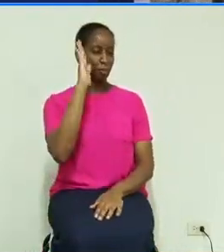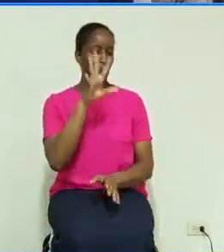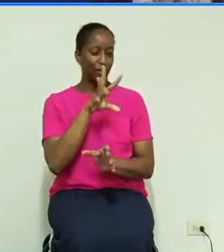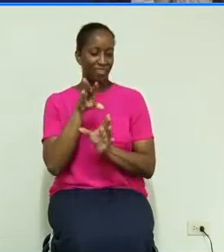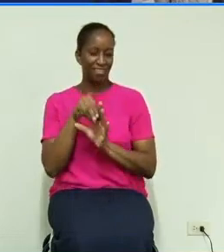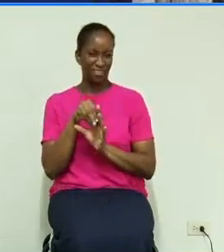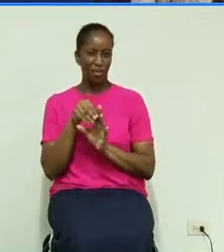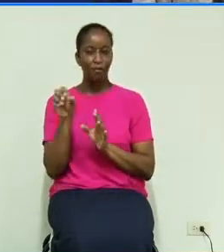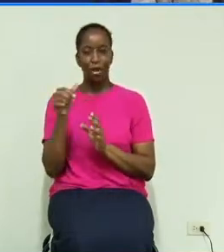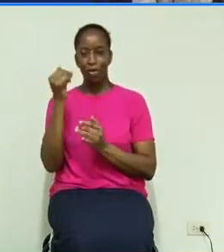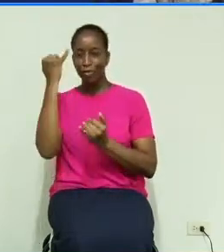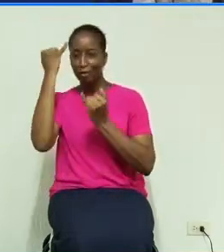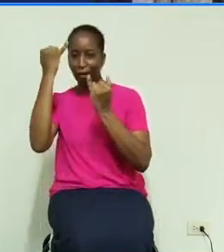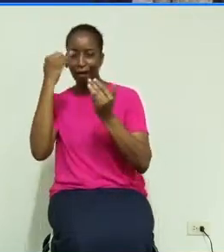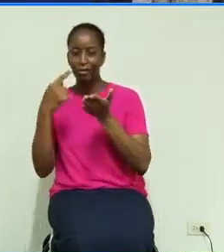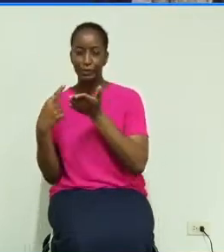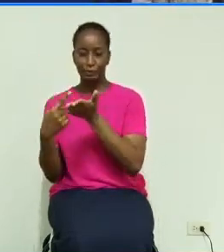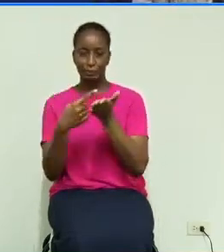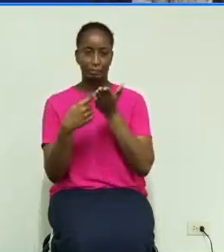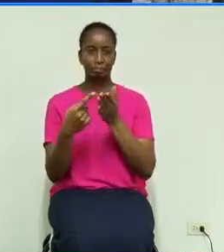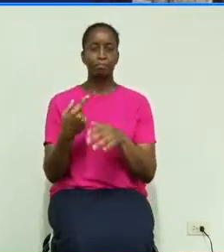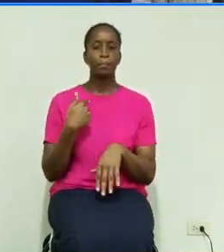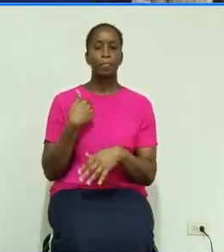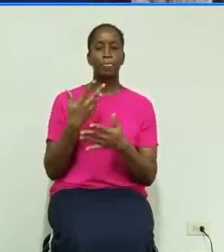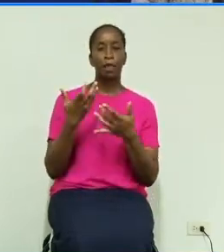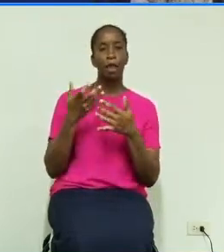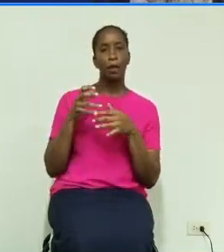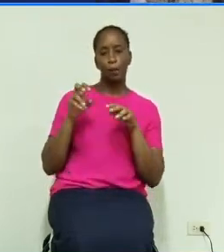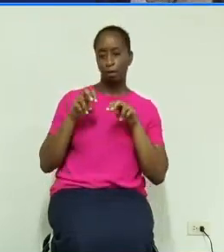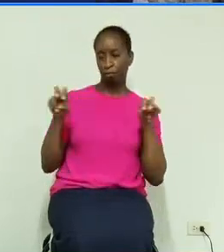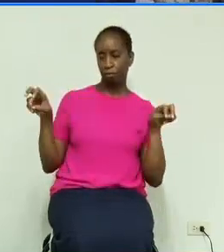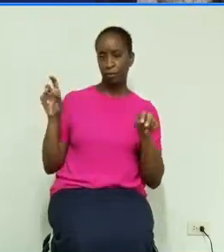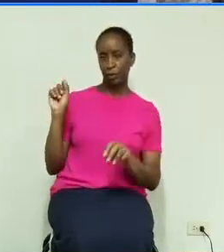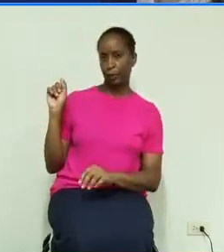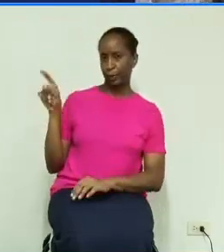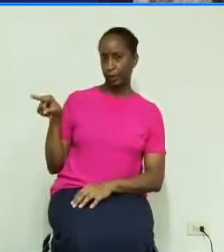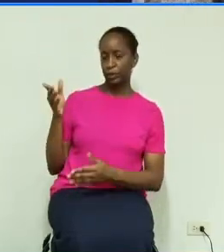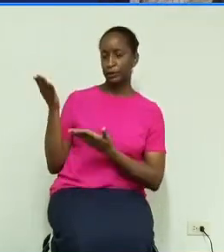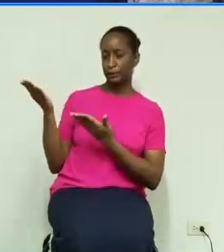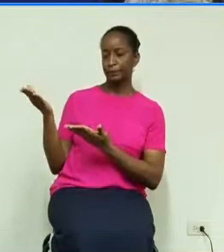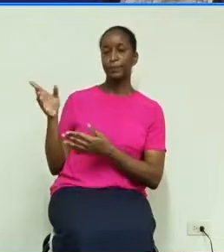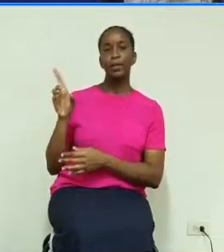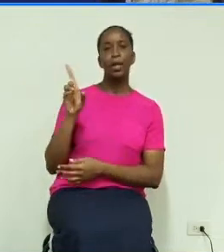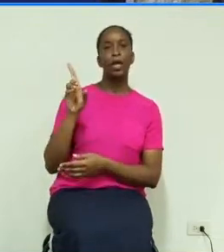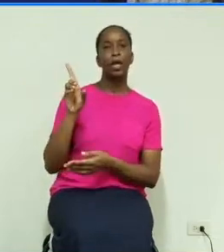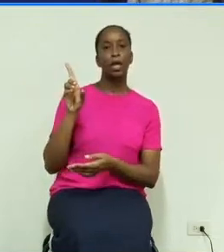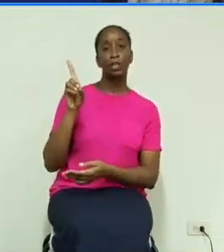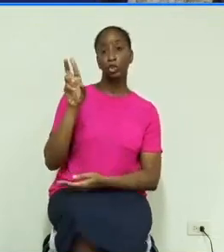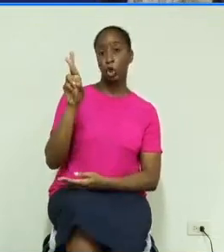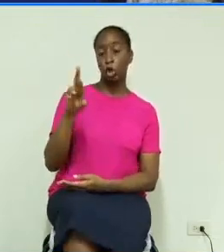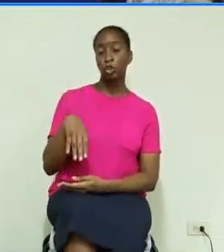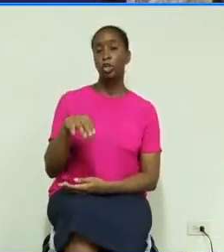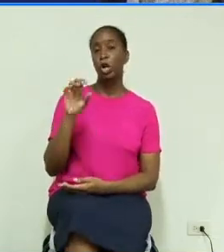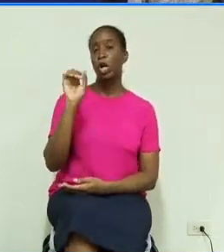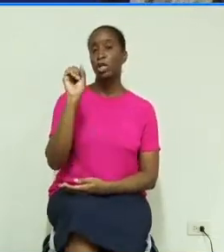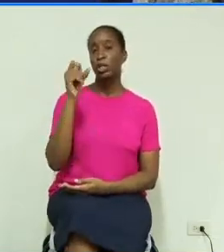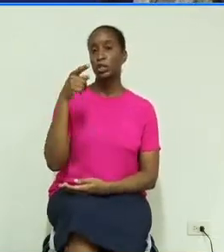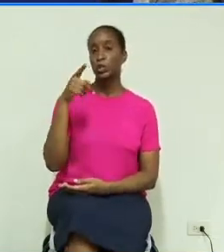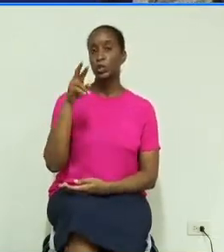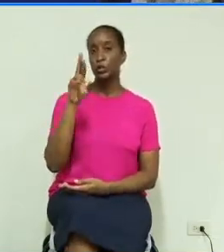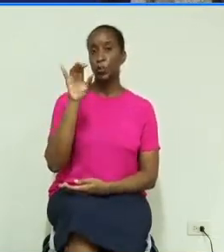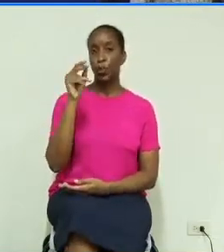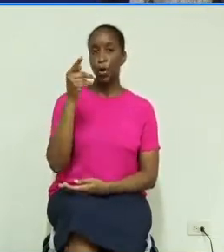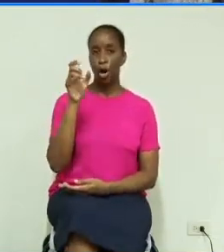two questions to our panel, one to Dr. Oshieng Springer, and it is to take her up on this matter